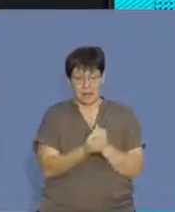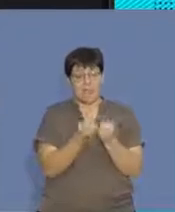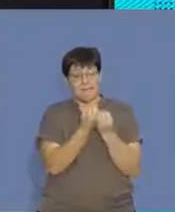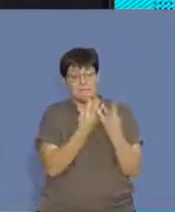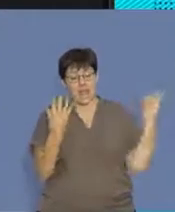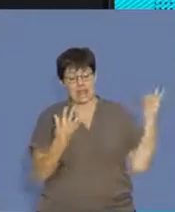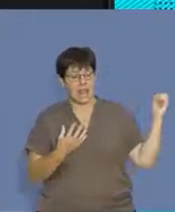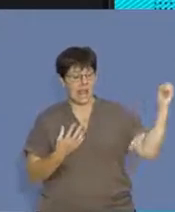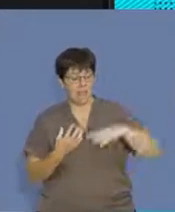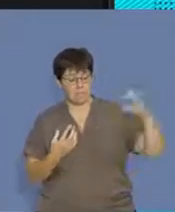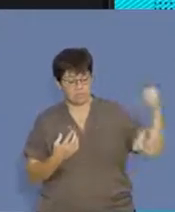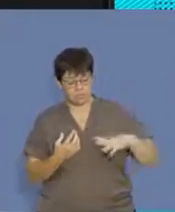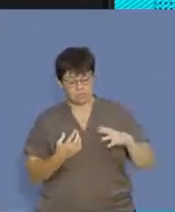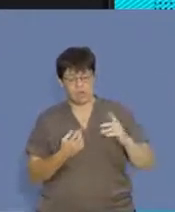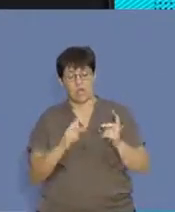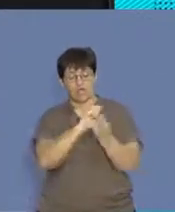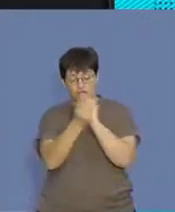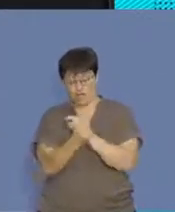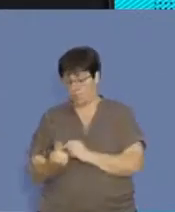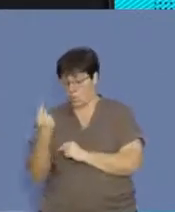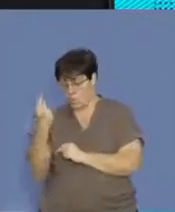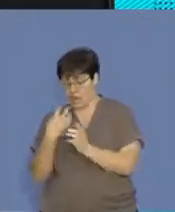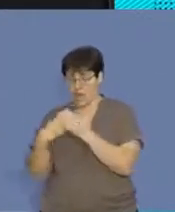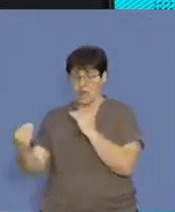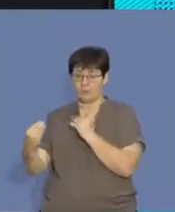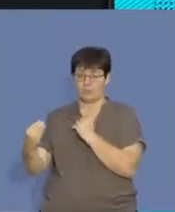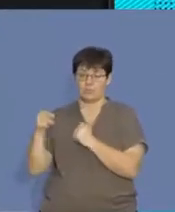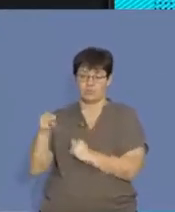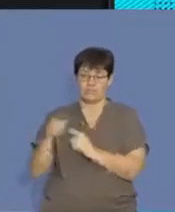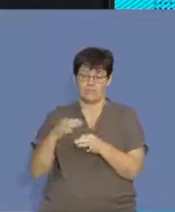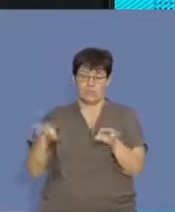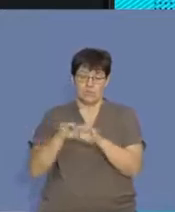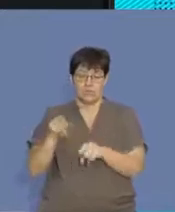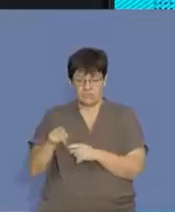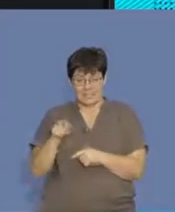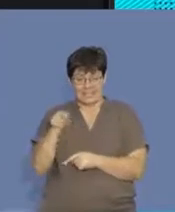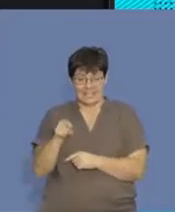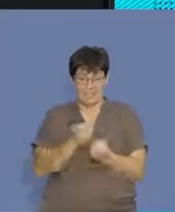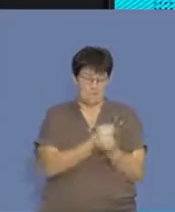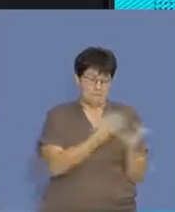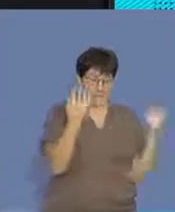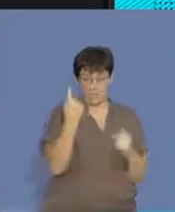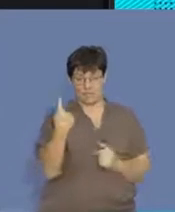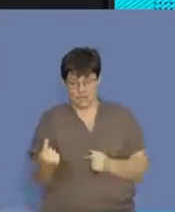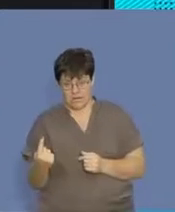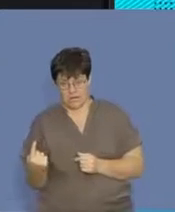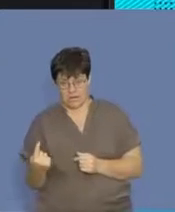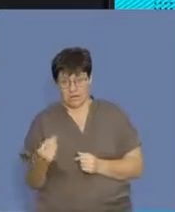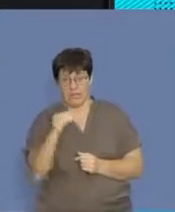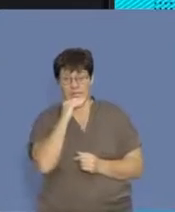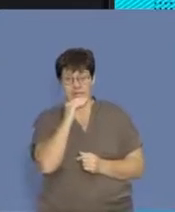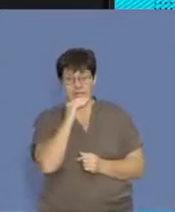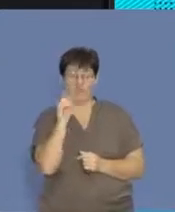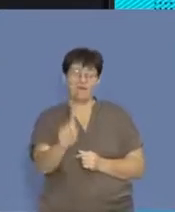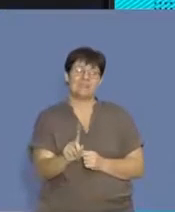that many input values give us one output value. That is the many to one. But that just simply means